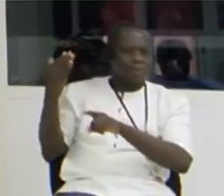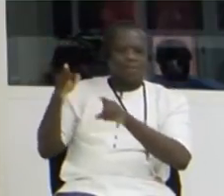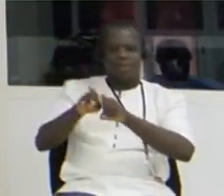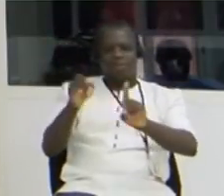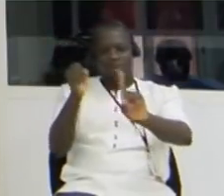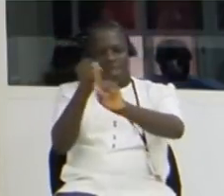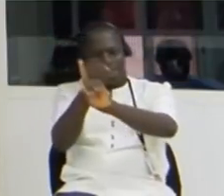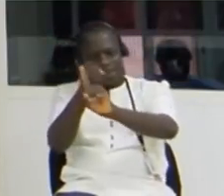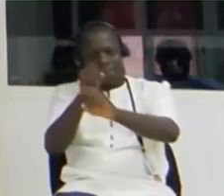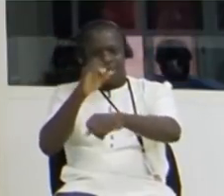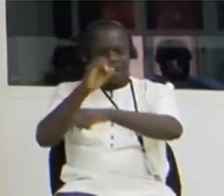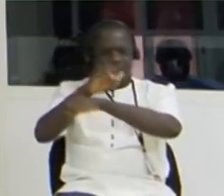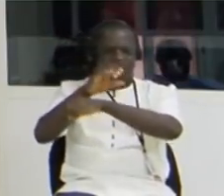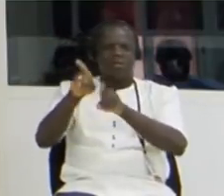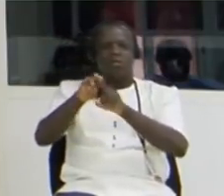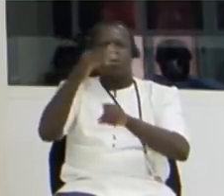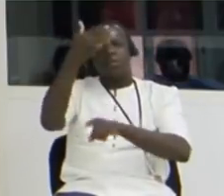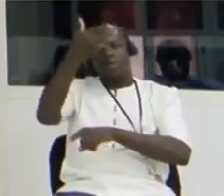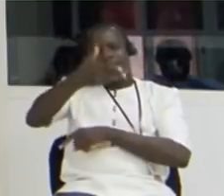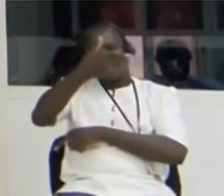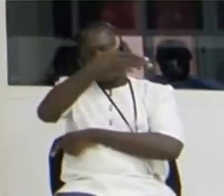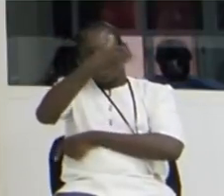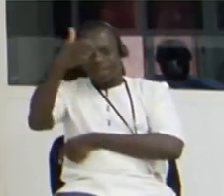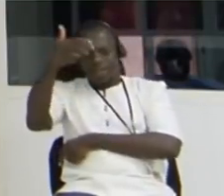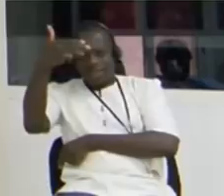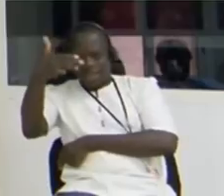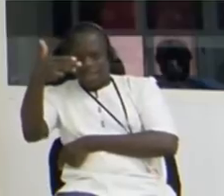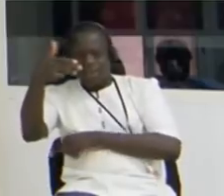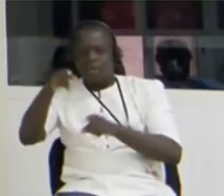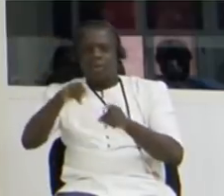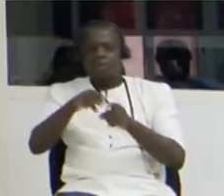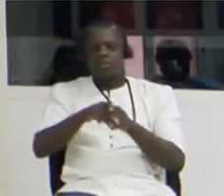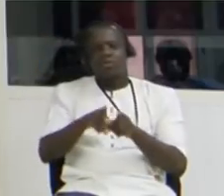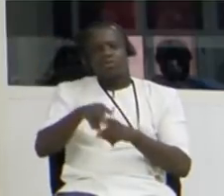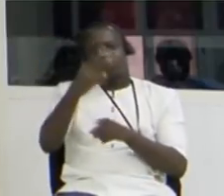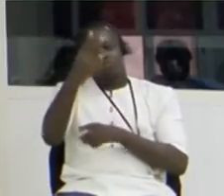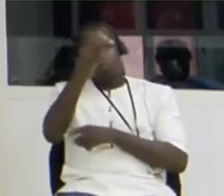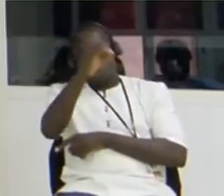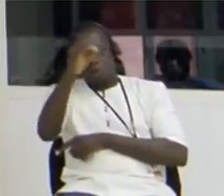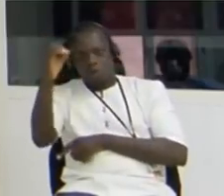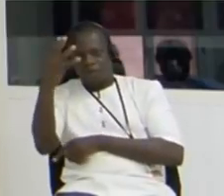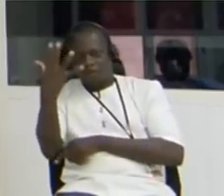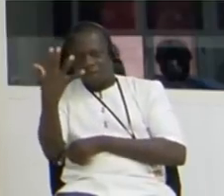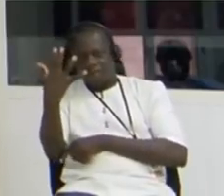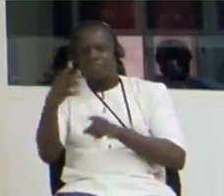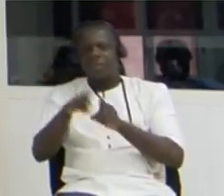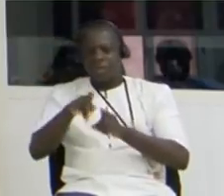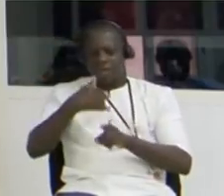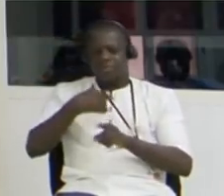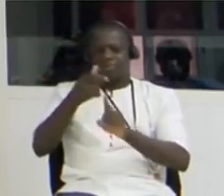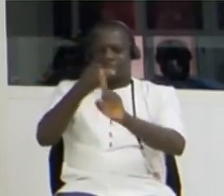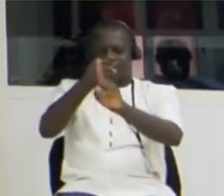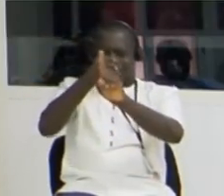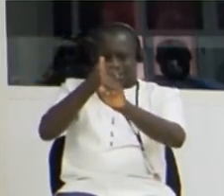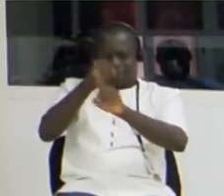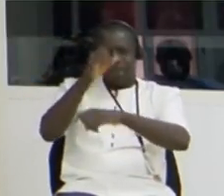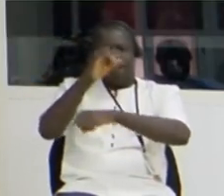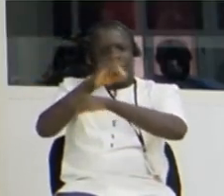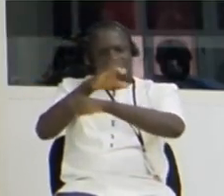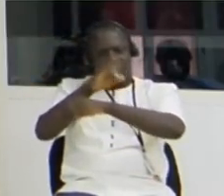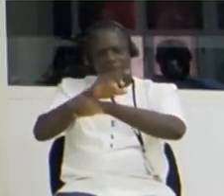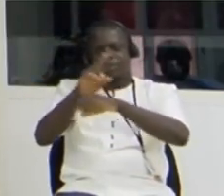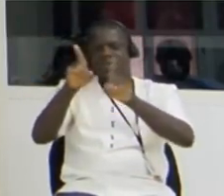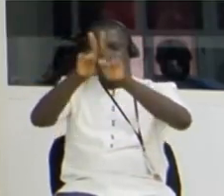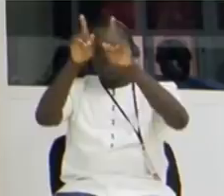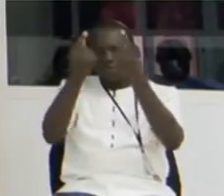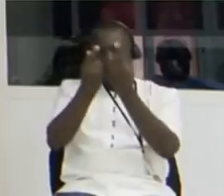1999 to 2006, I was at the guidance, 2005, sorry, I was at the guidance and counseling unit.